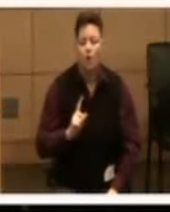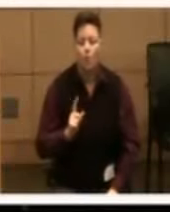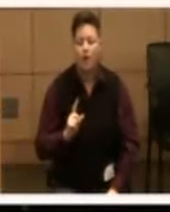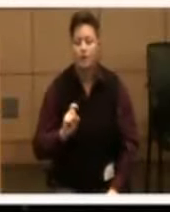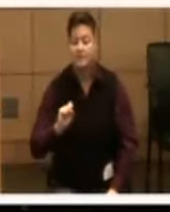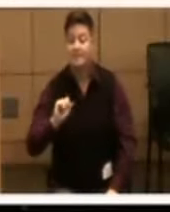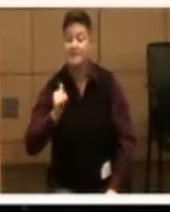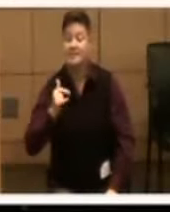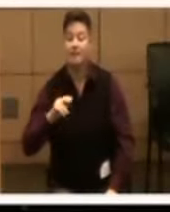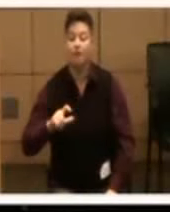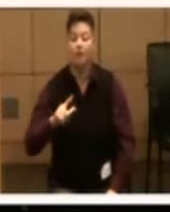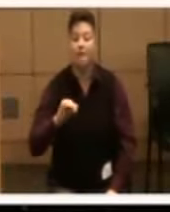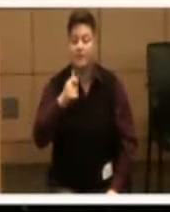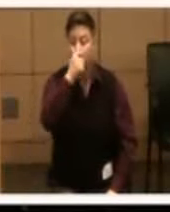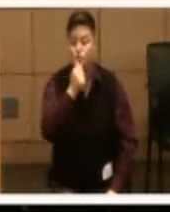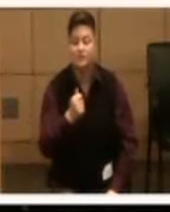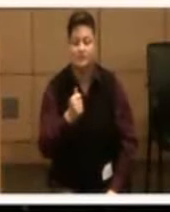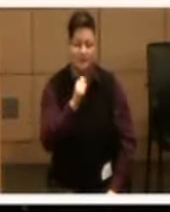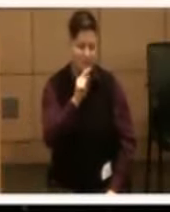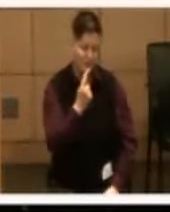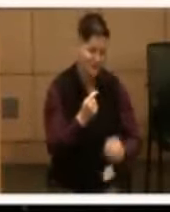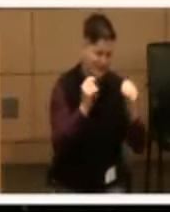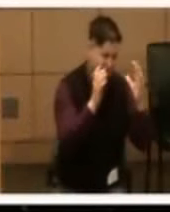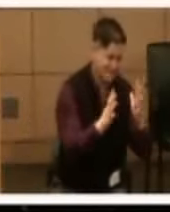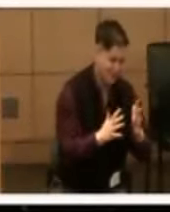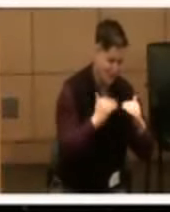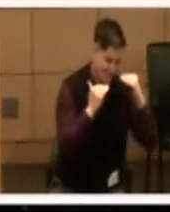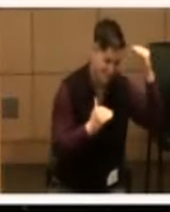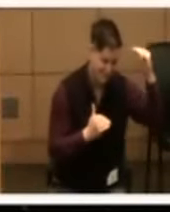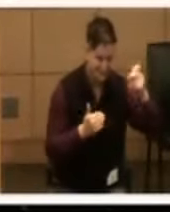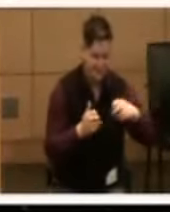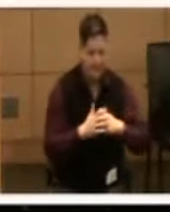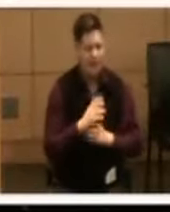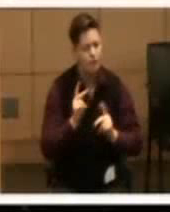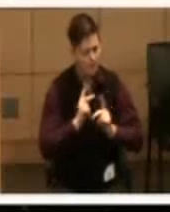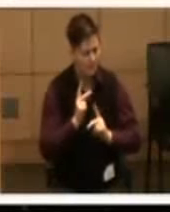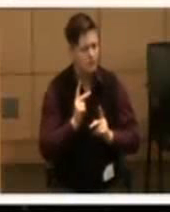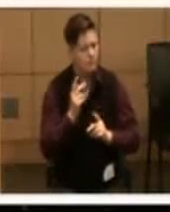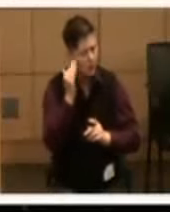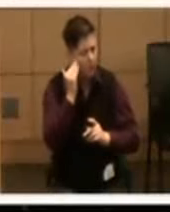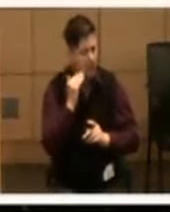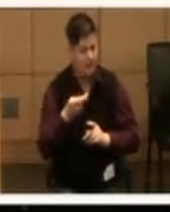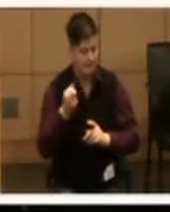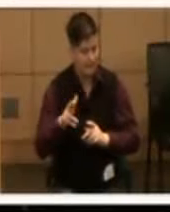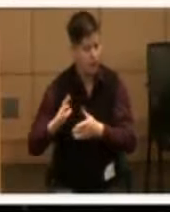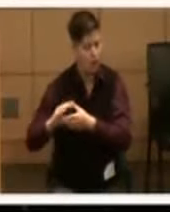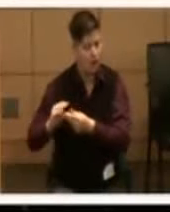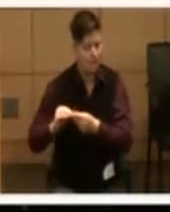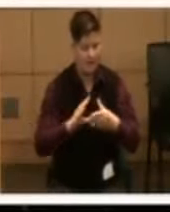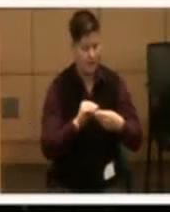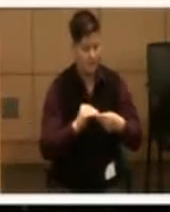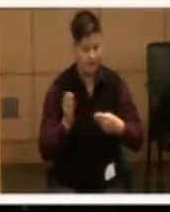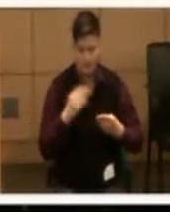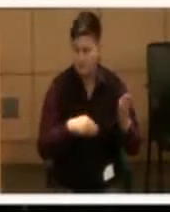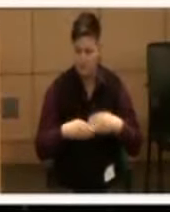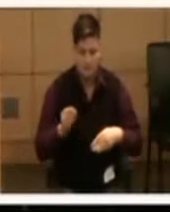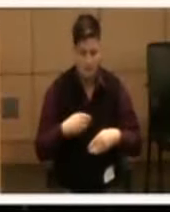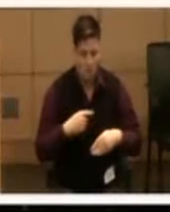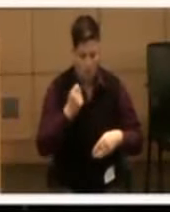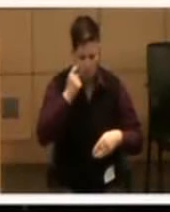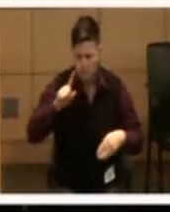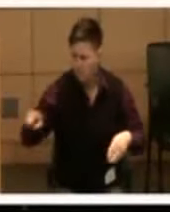interest? Yeah, no, that's an excellent point. And, thank and you. For people to be aware that peer comment is very important as mm-hmm. well,